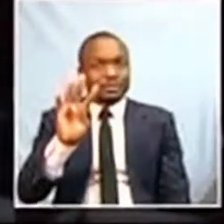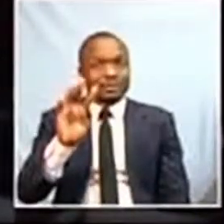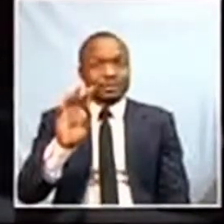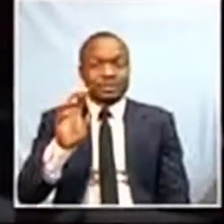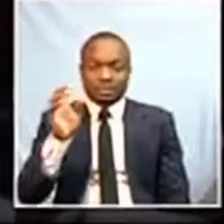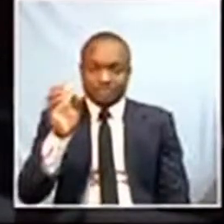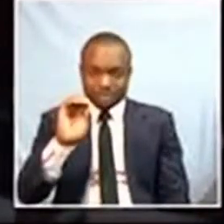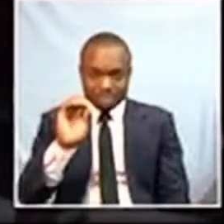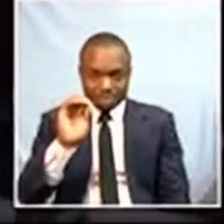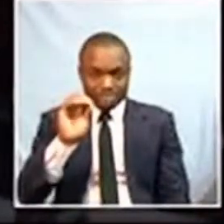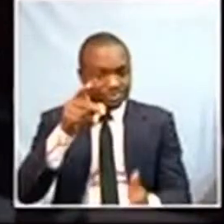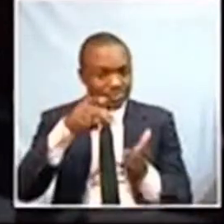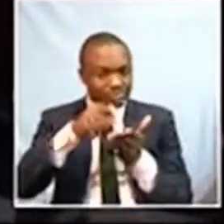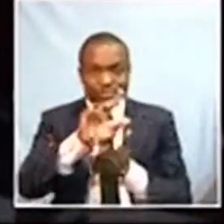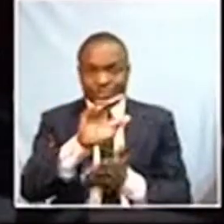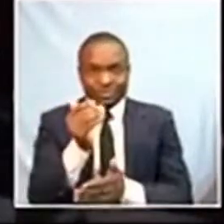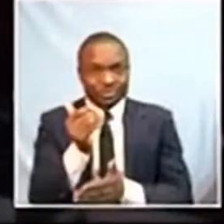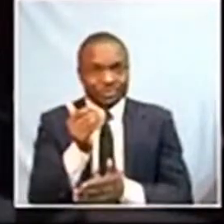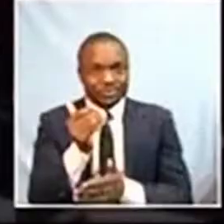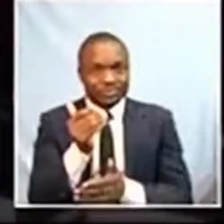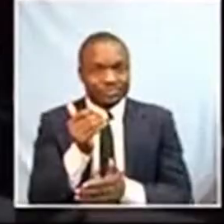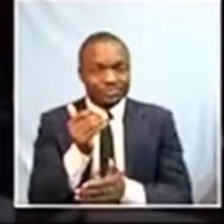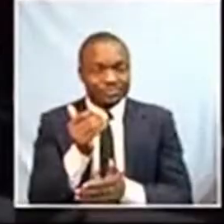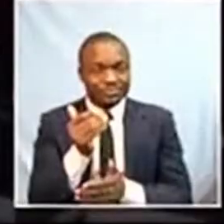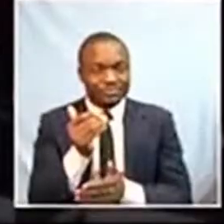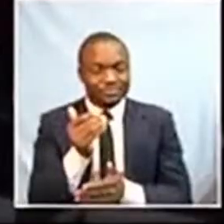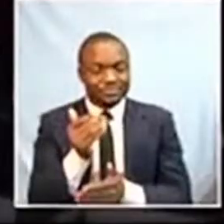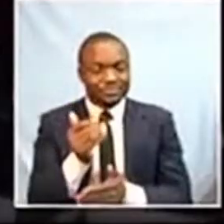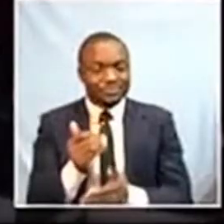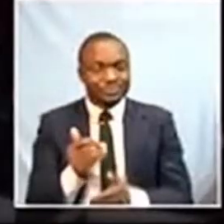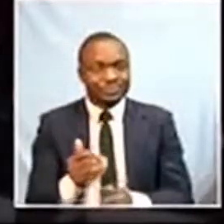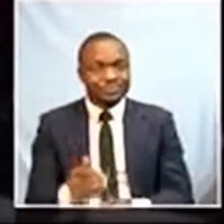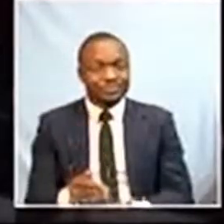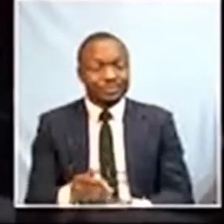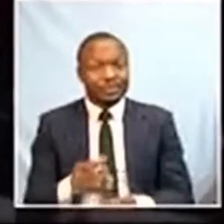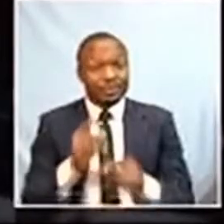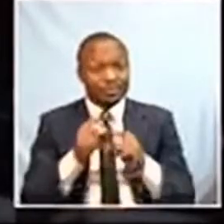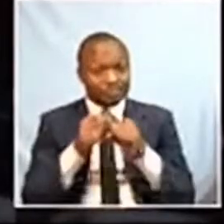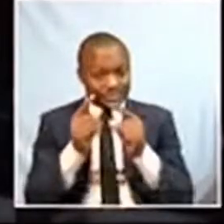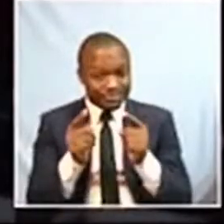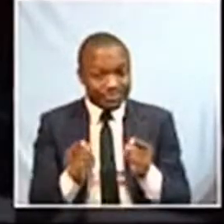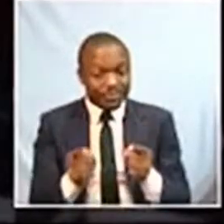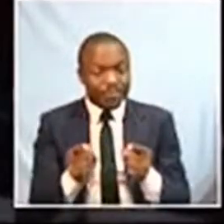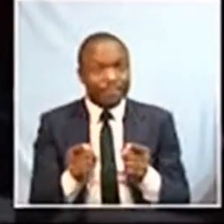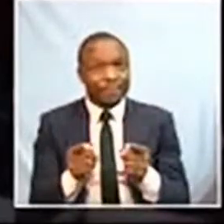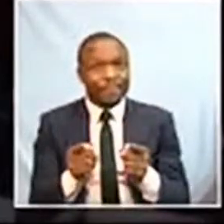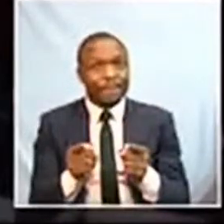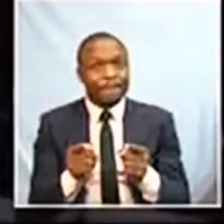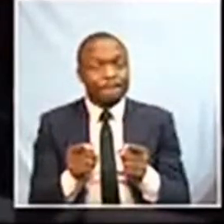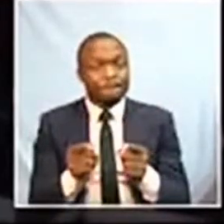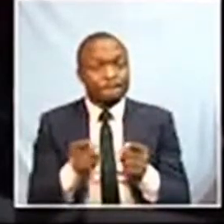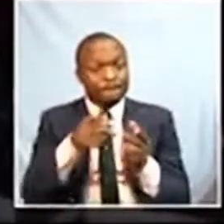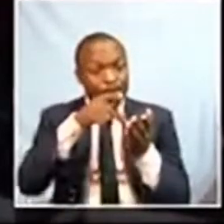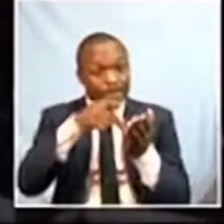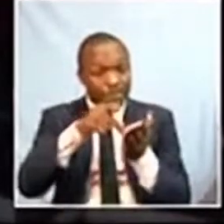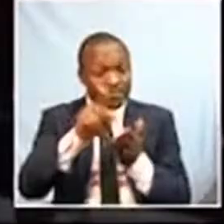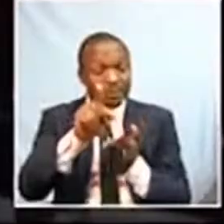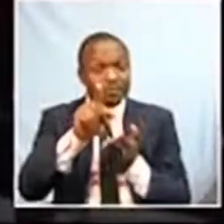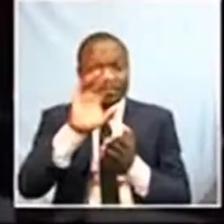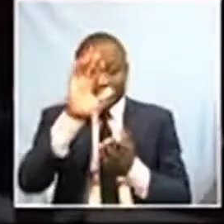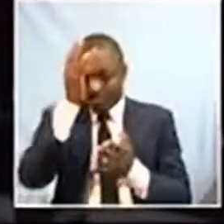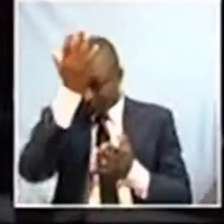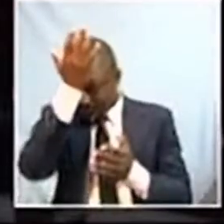of them have made a payment. And yet, their payment date